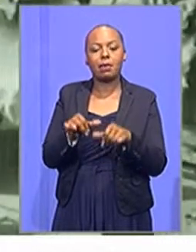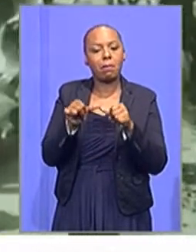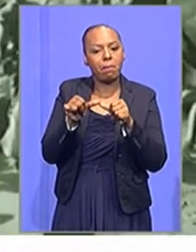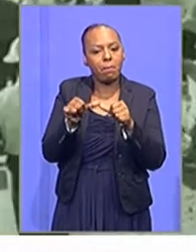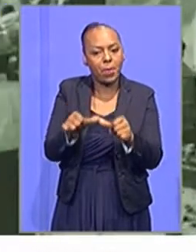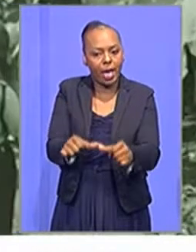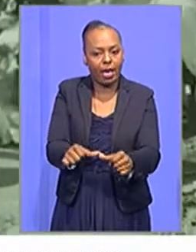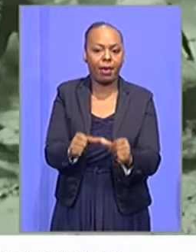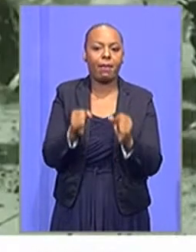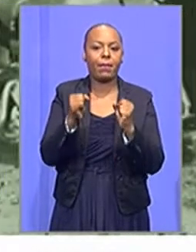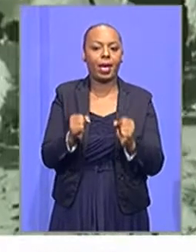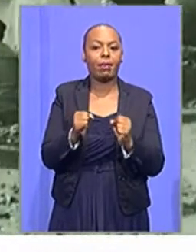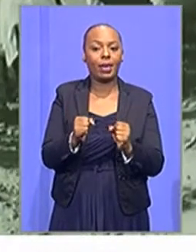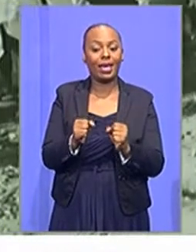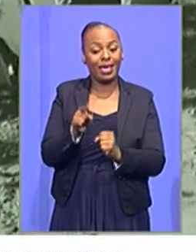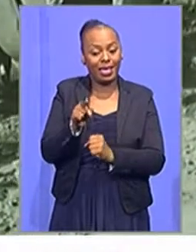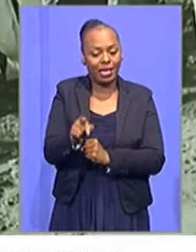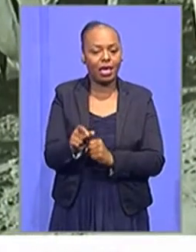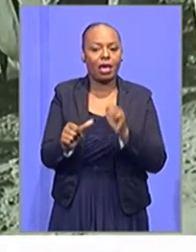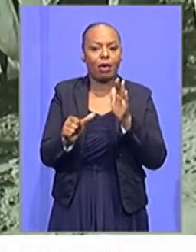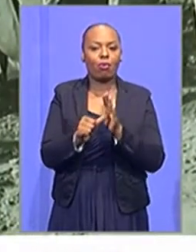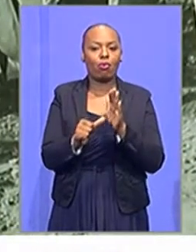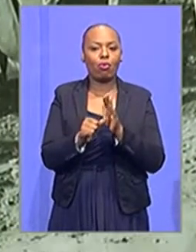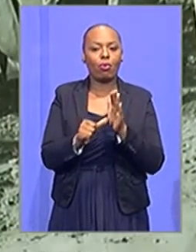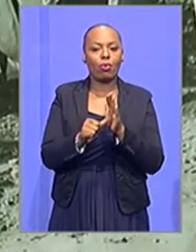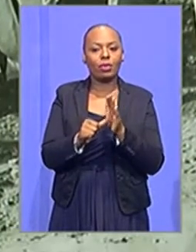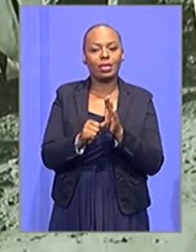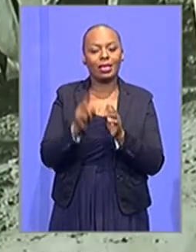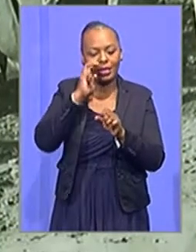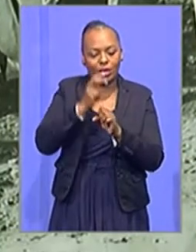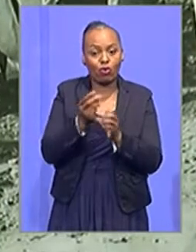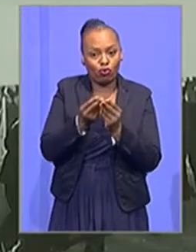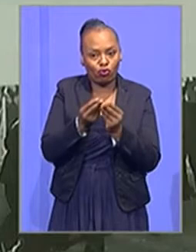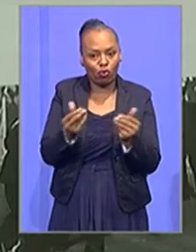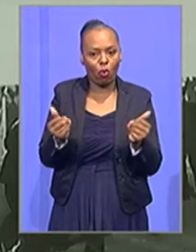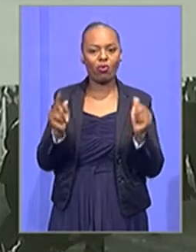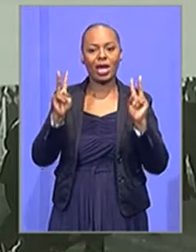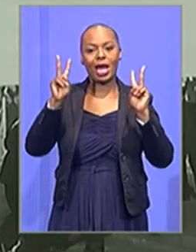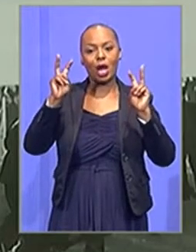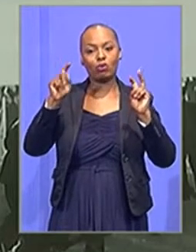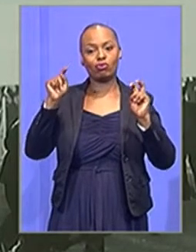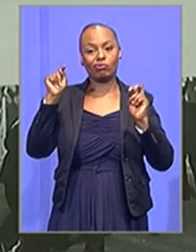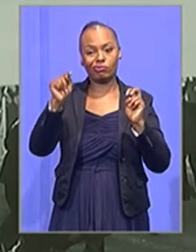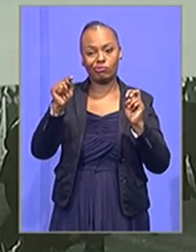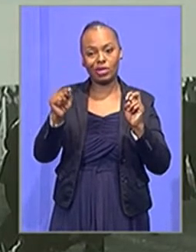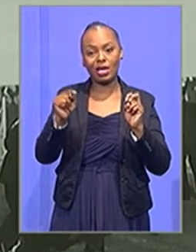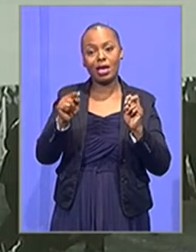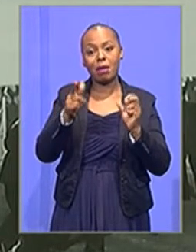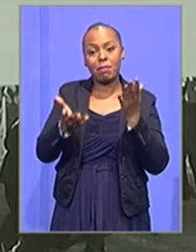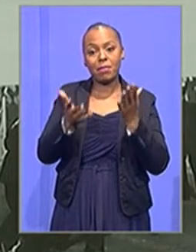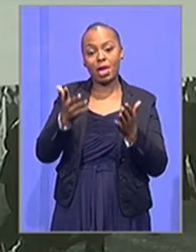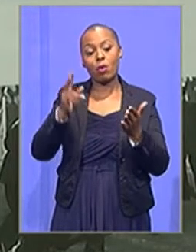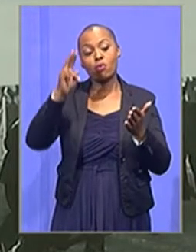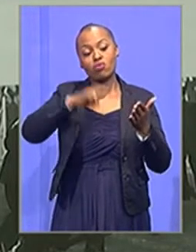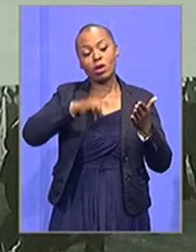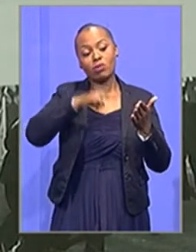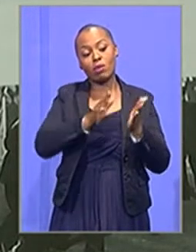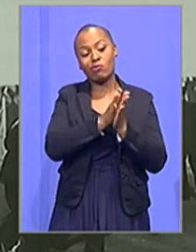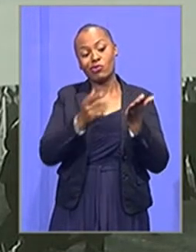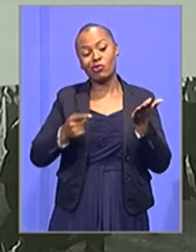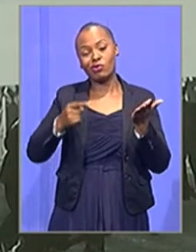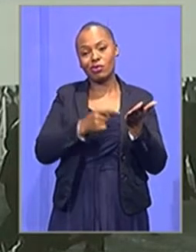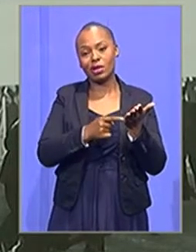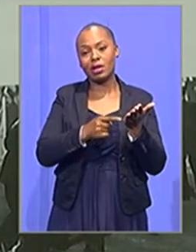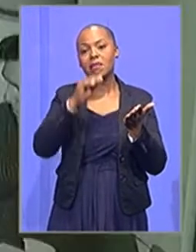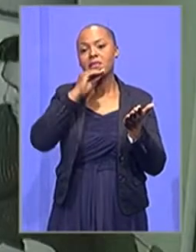it's important for us that we deal with those issues. Hopefully after pitch battles, no one can say they didn't